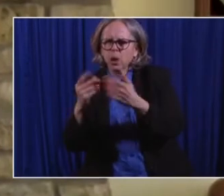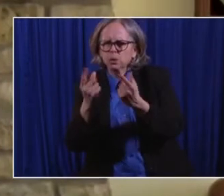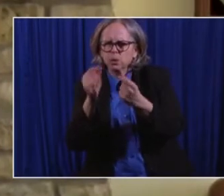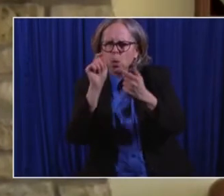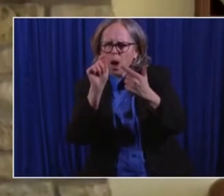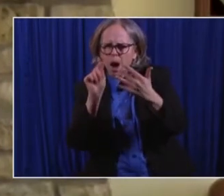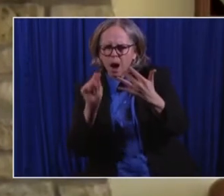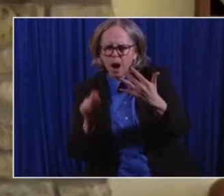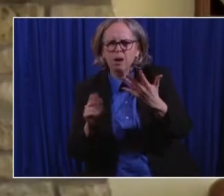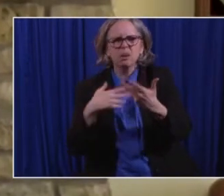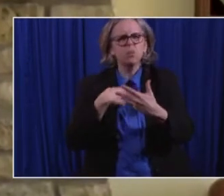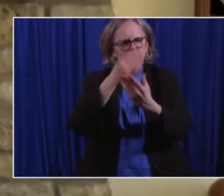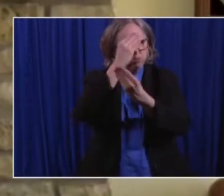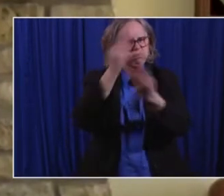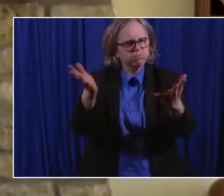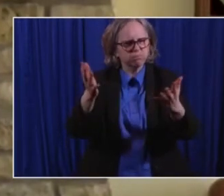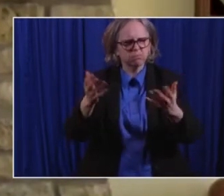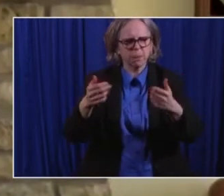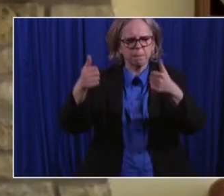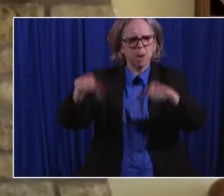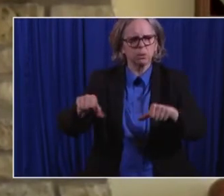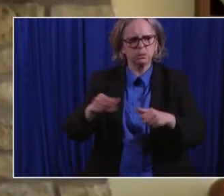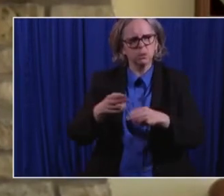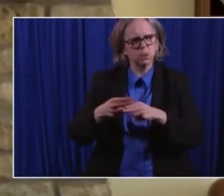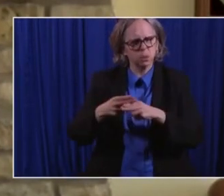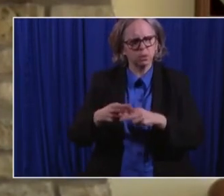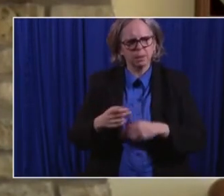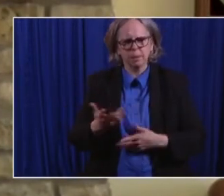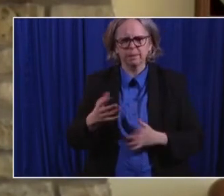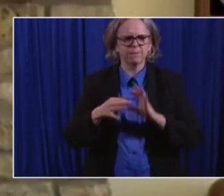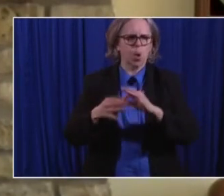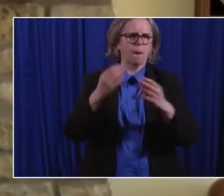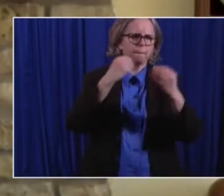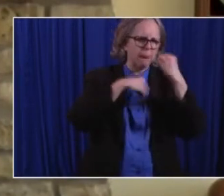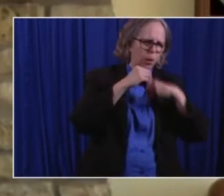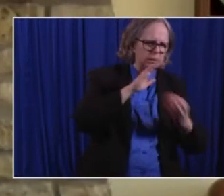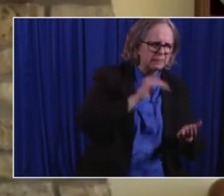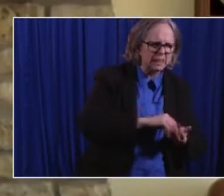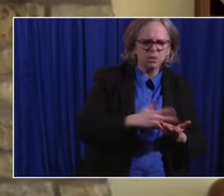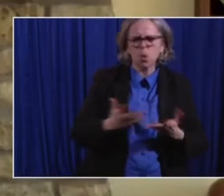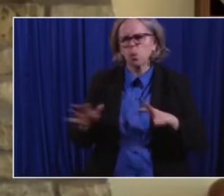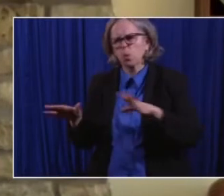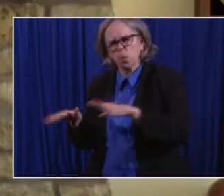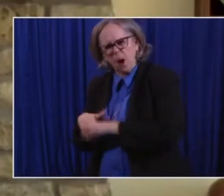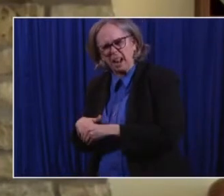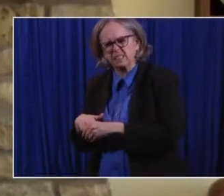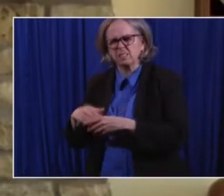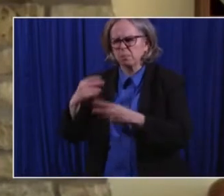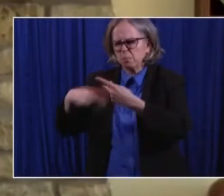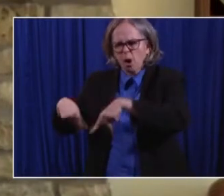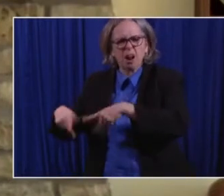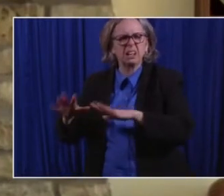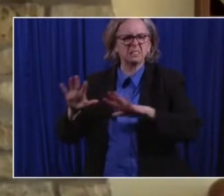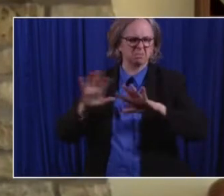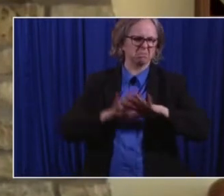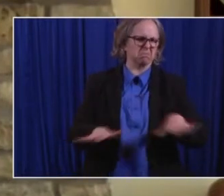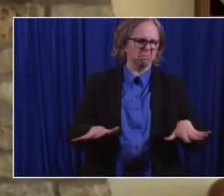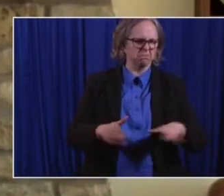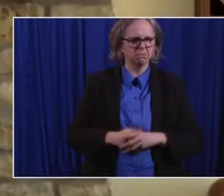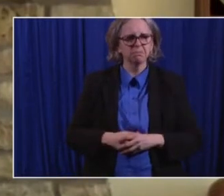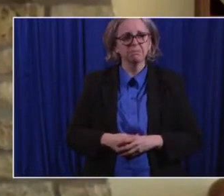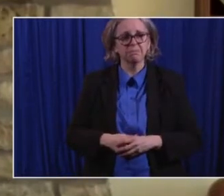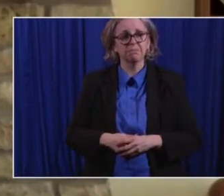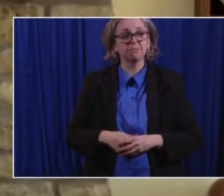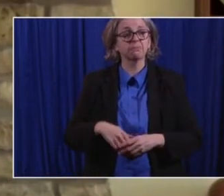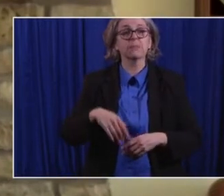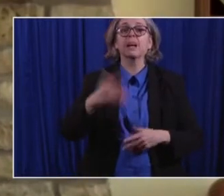Proms, banquet centers, wedding receptions, changing the regulations in regard to them. Same way with fairs, festivals,